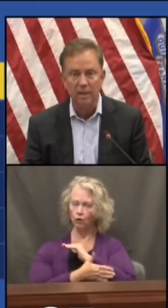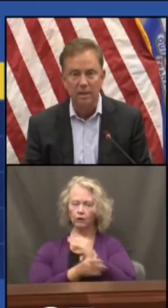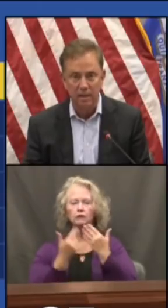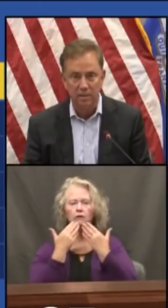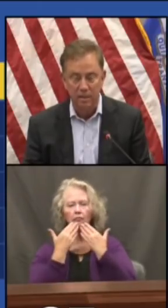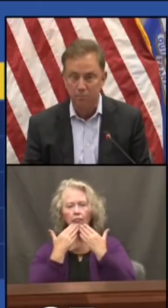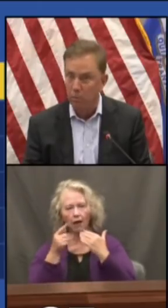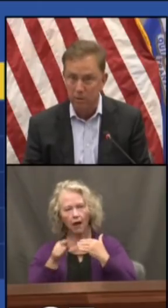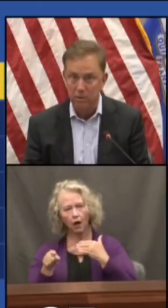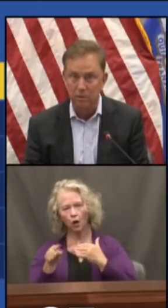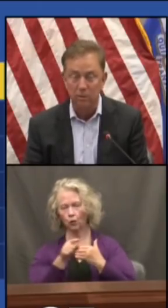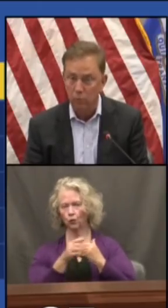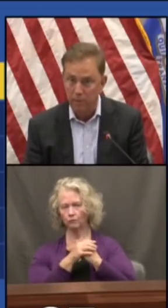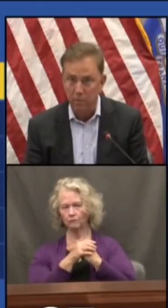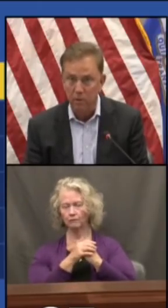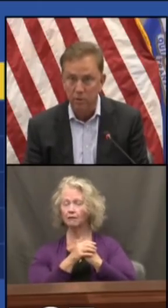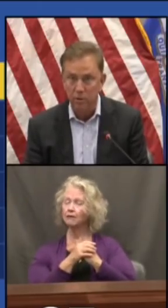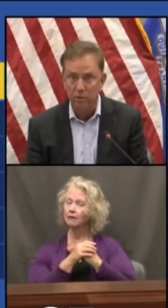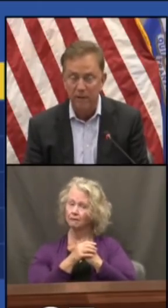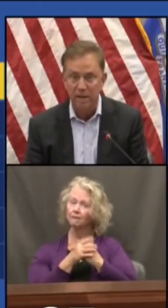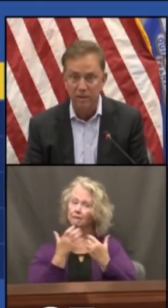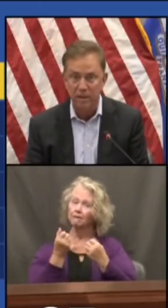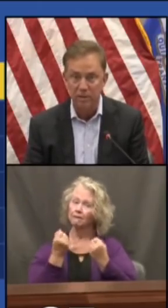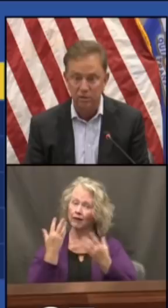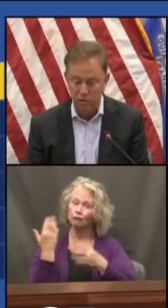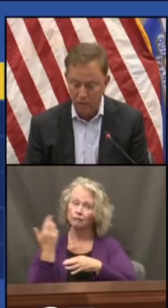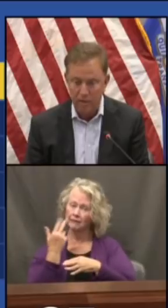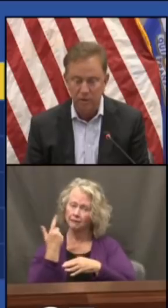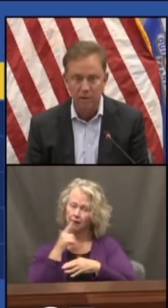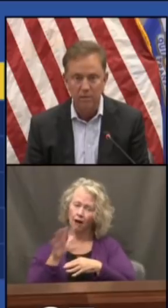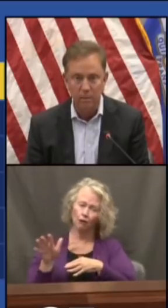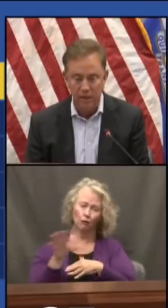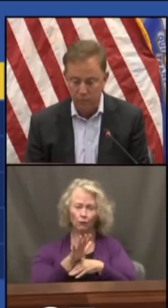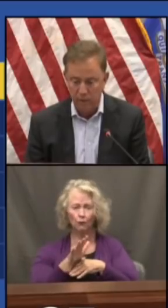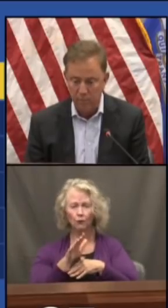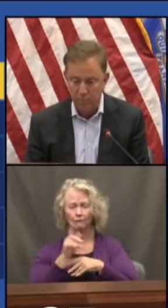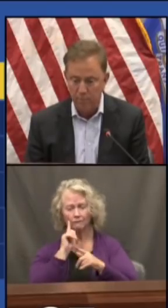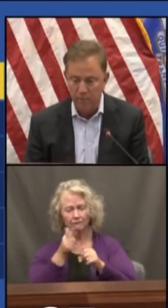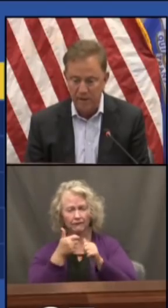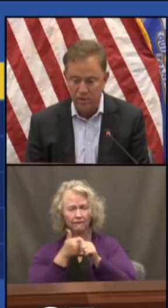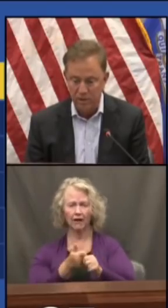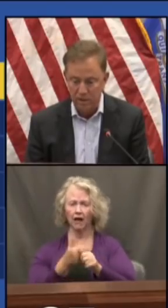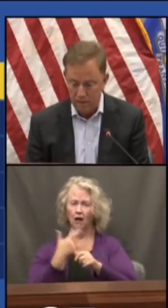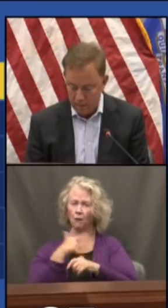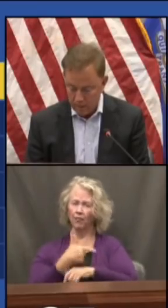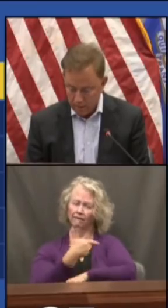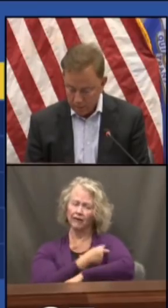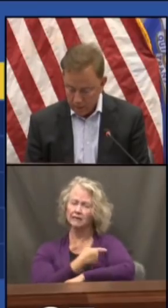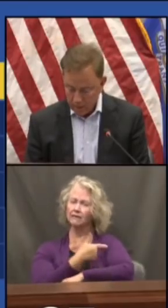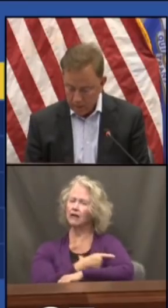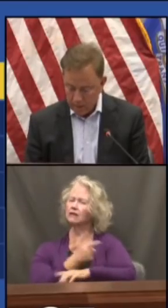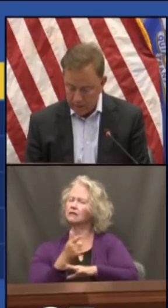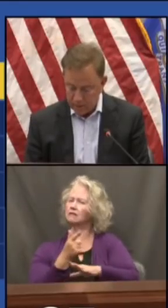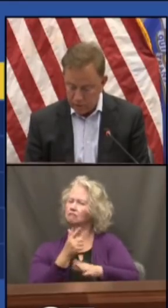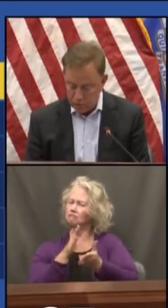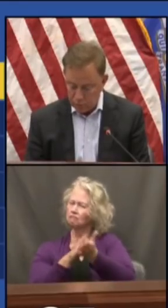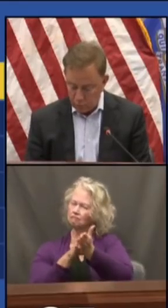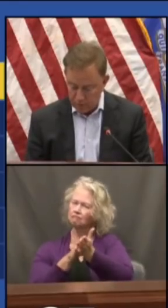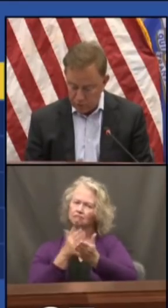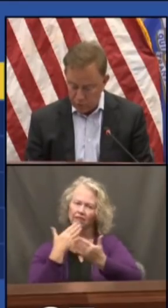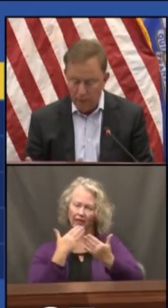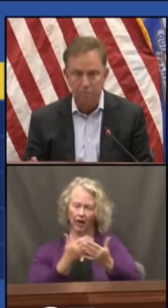for that, in great part due to your vaccination strategy and the fact that we have people vaccinated. It's